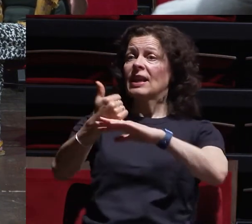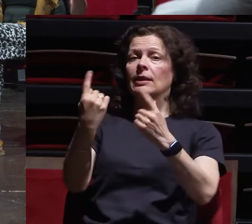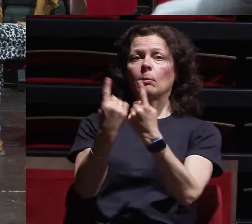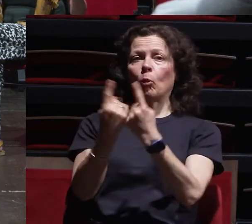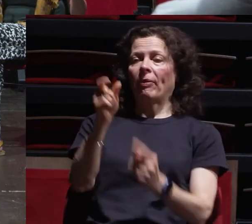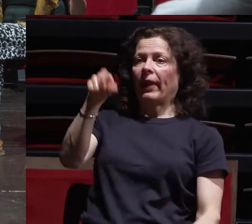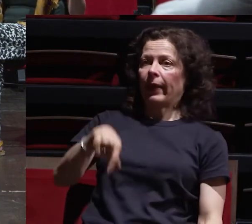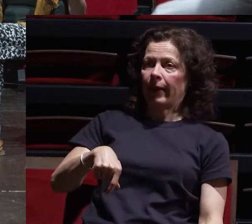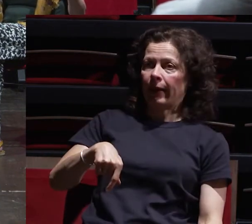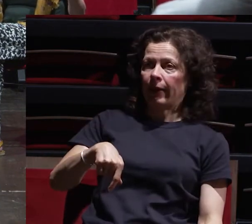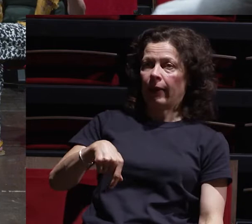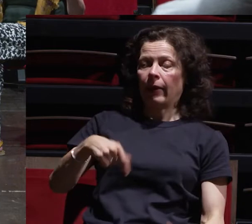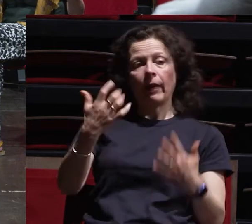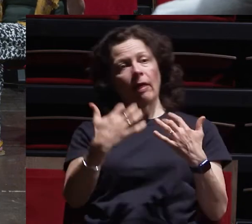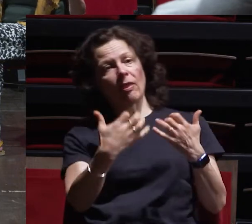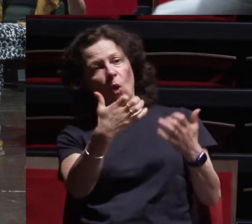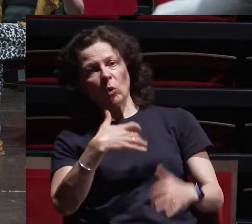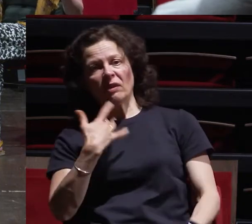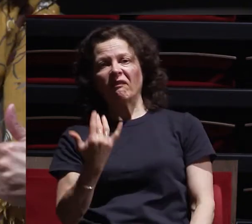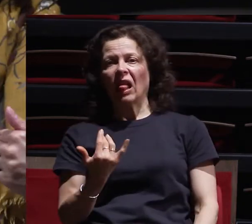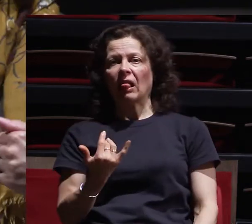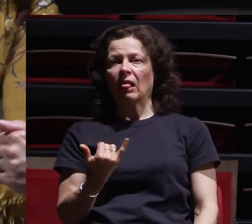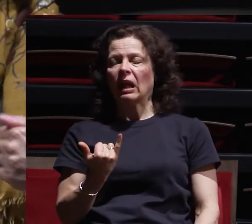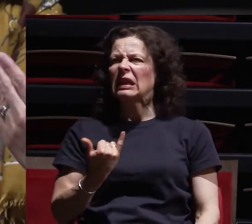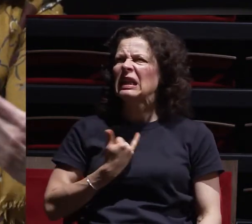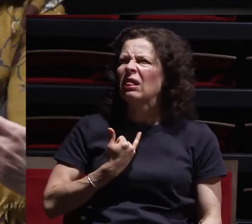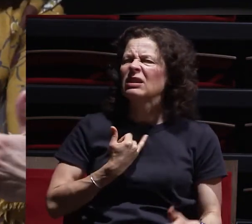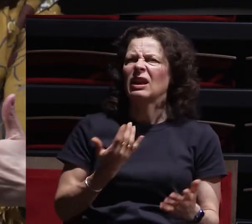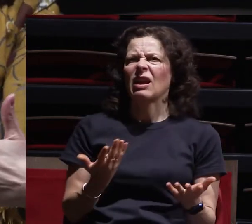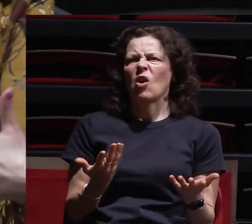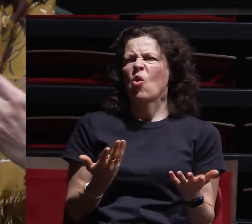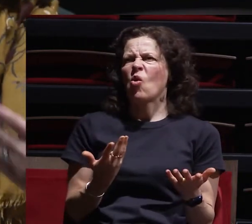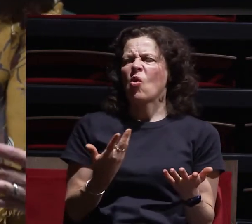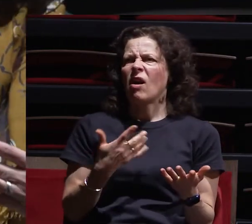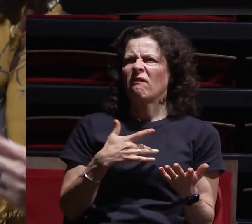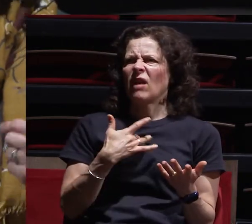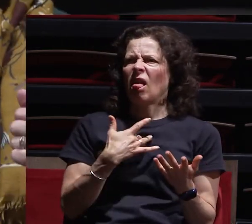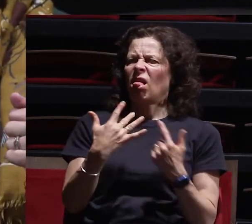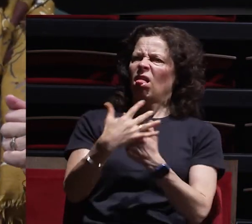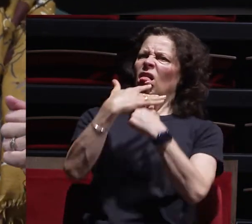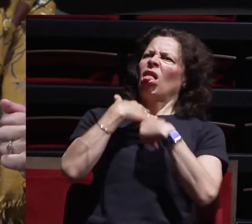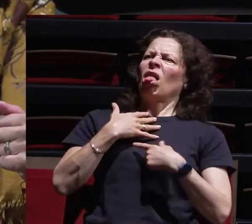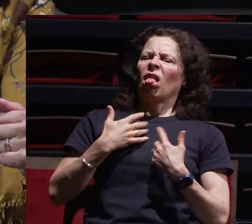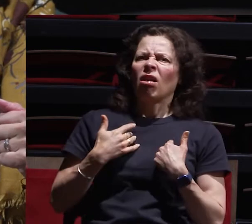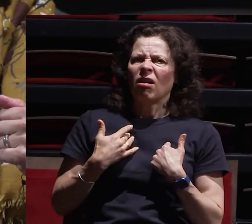then makes the audience feel guilty or